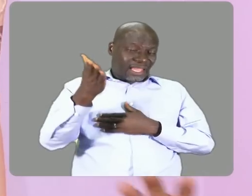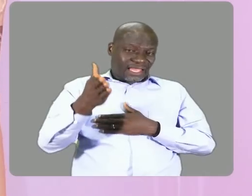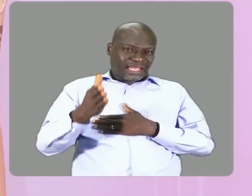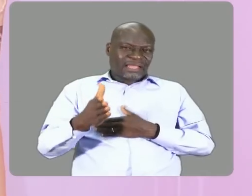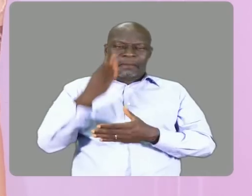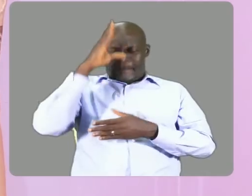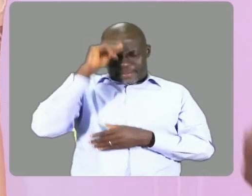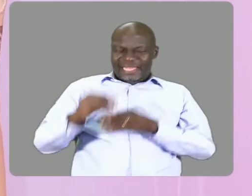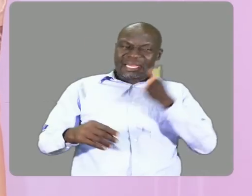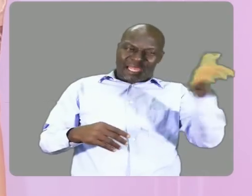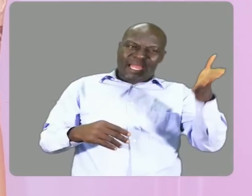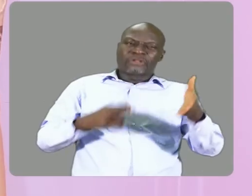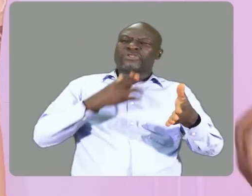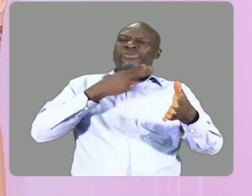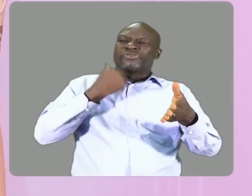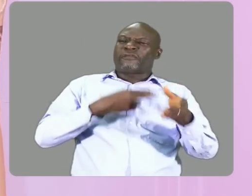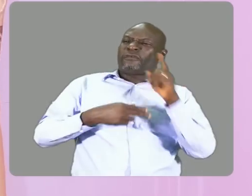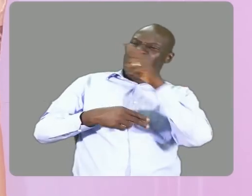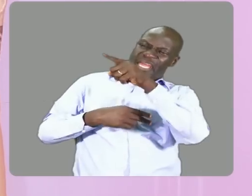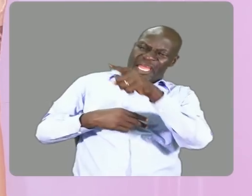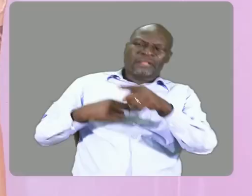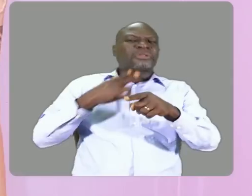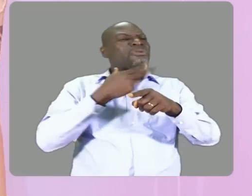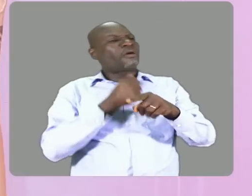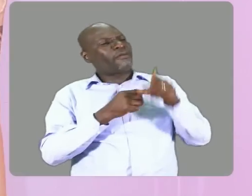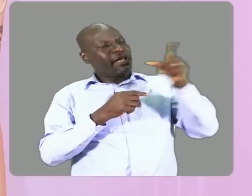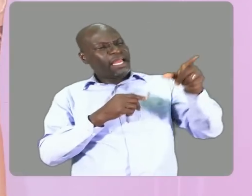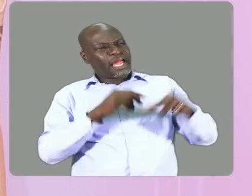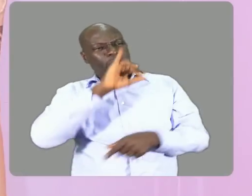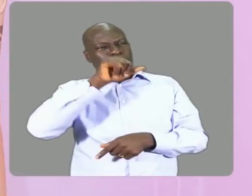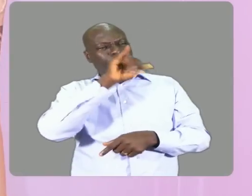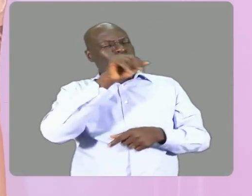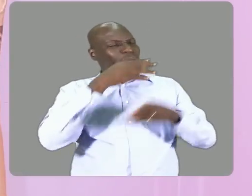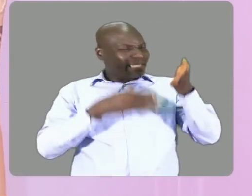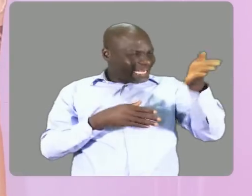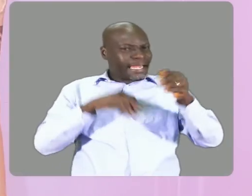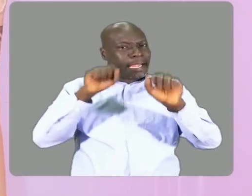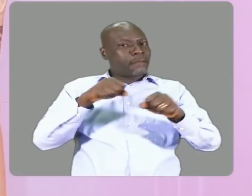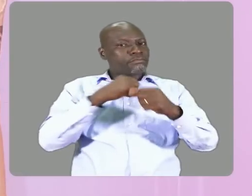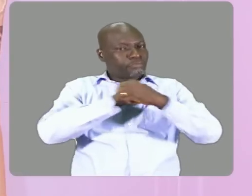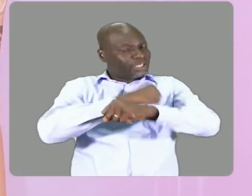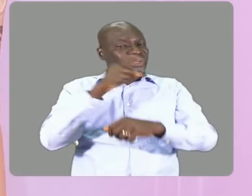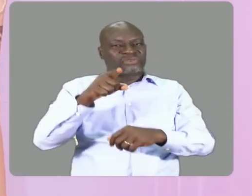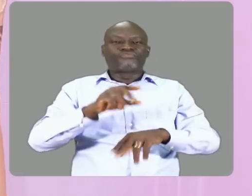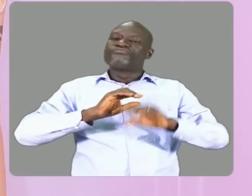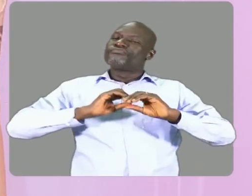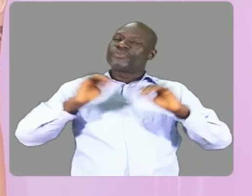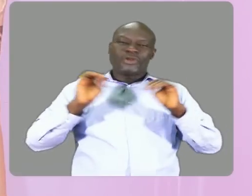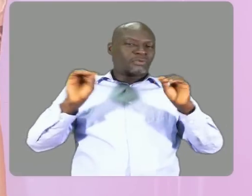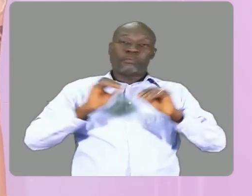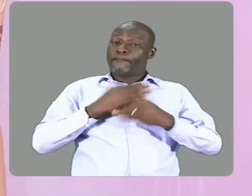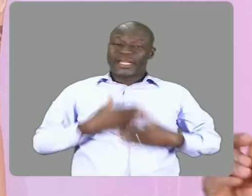bi wa ha, ena obi wa ha, bi a wa ben, ena sifo nyina no. Opel edwa ko sayi mu. Me se obi ani